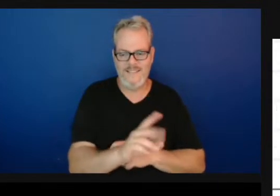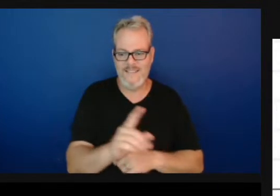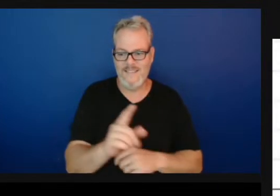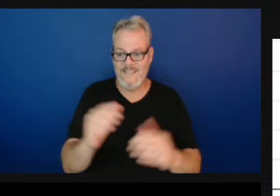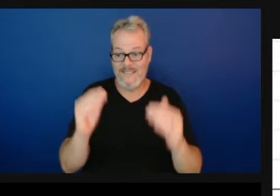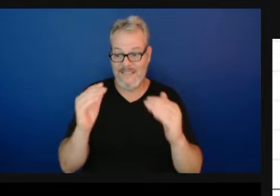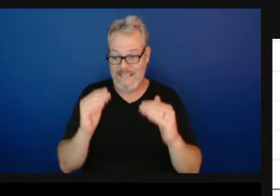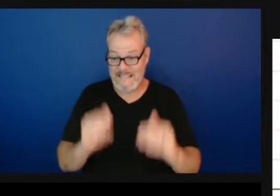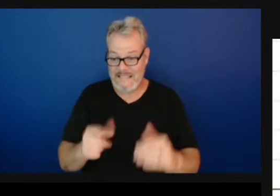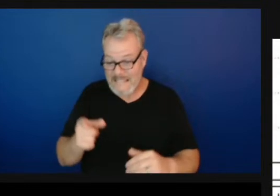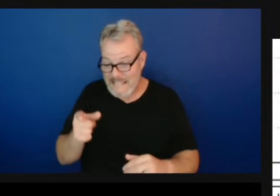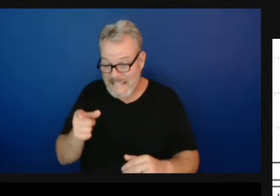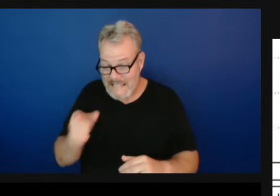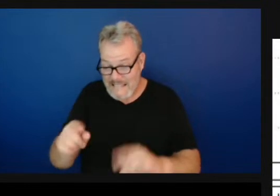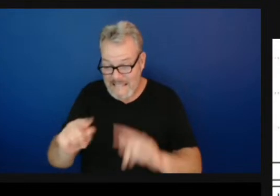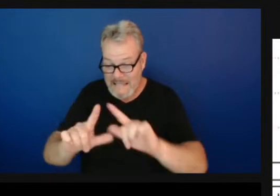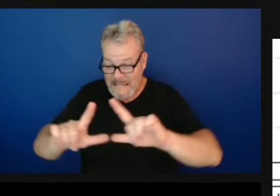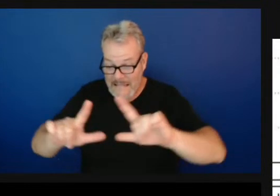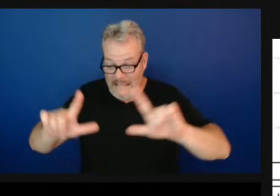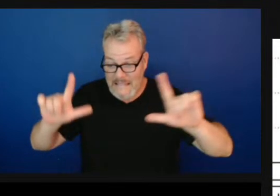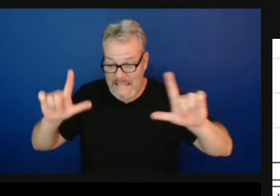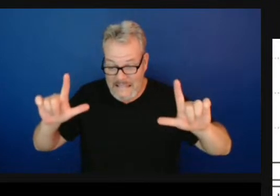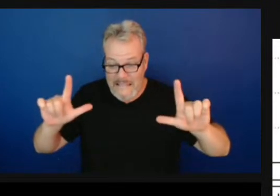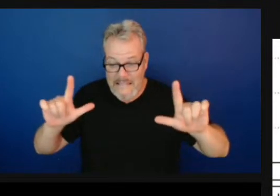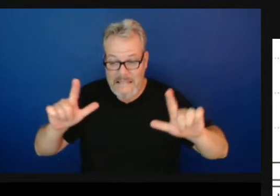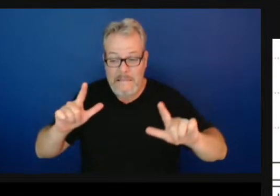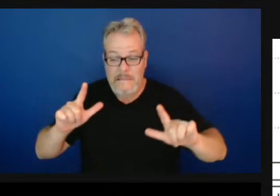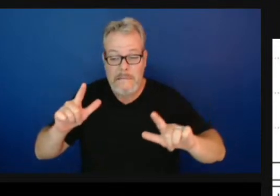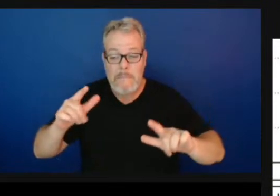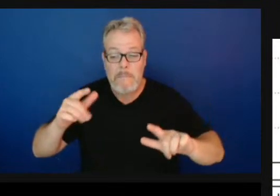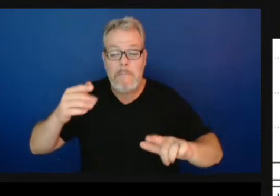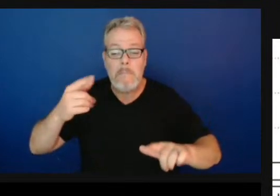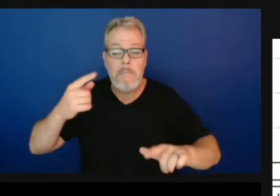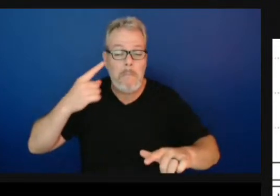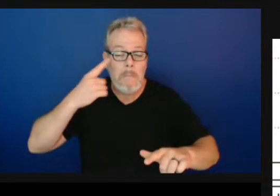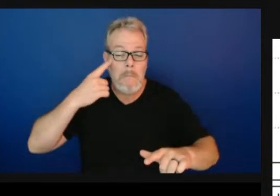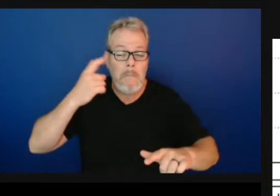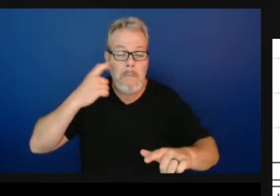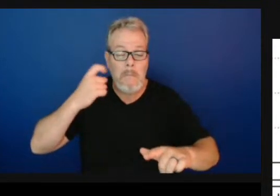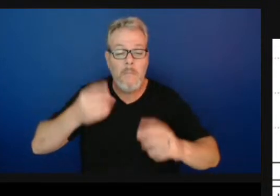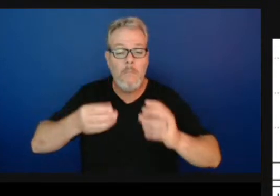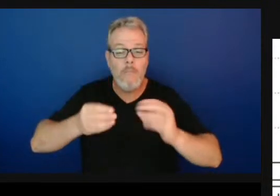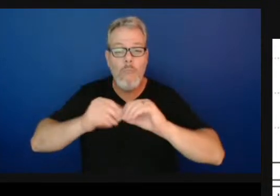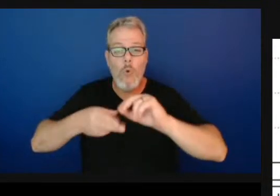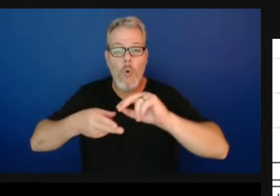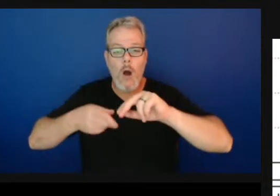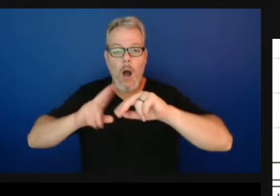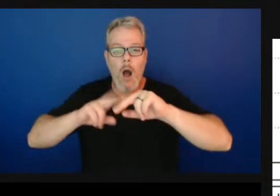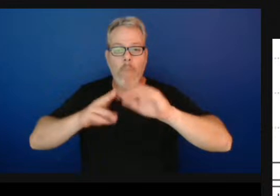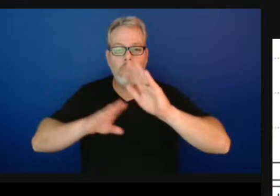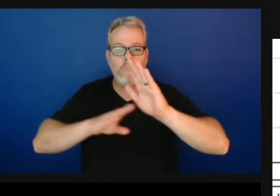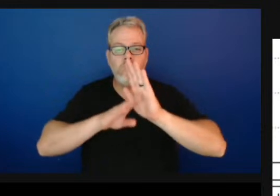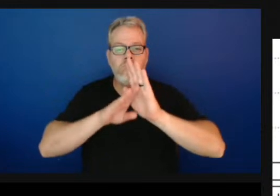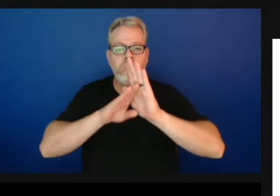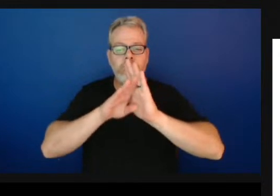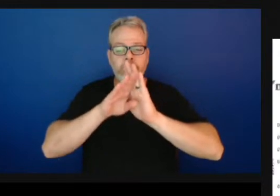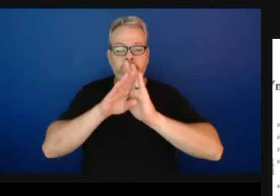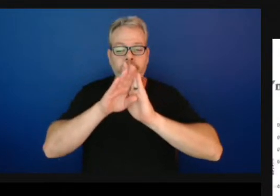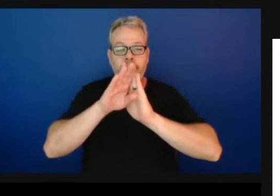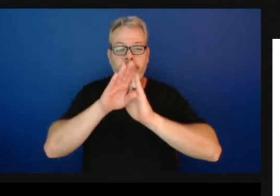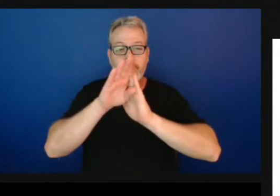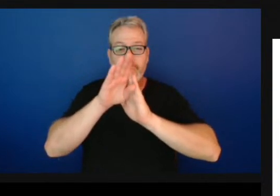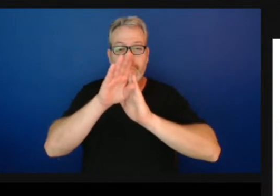But here is starting to hint at some upward movement. And as I mentioned, when these stations on the rift start moving